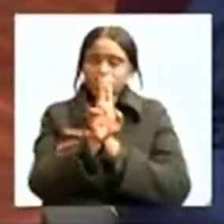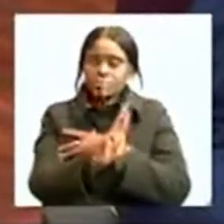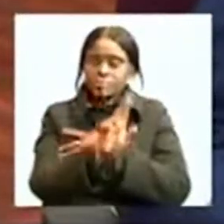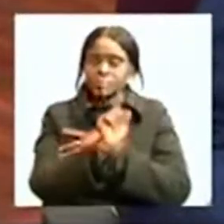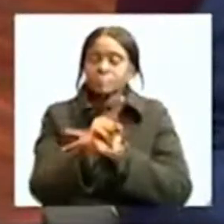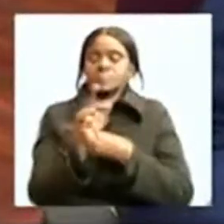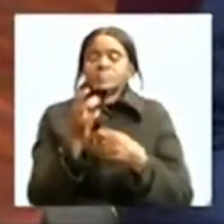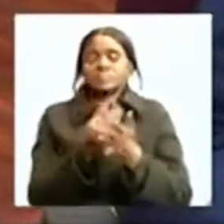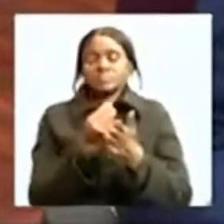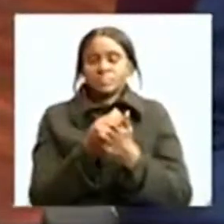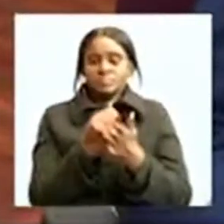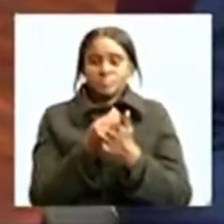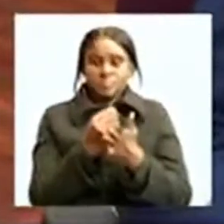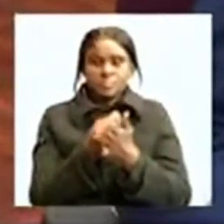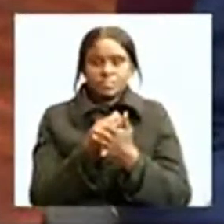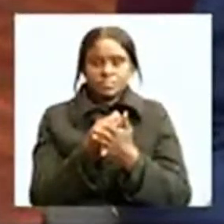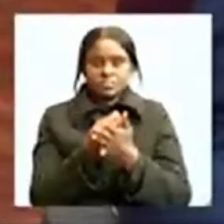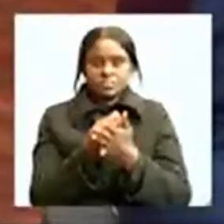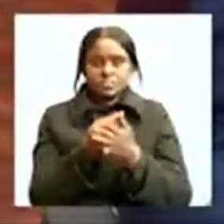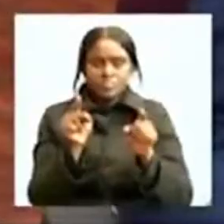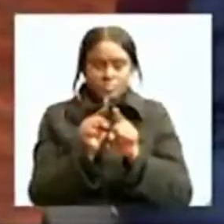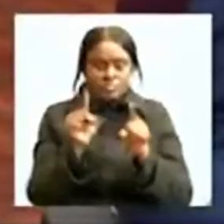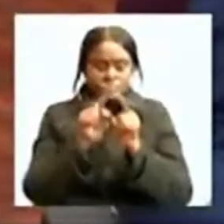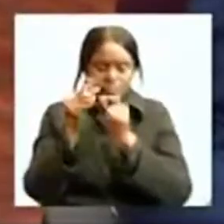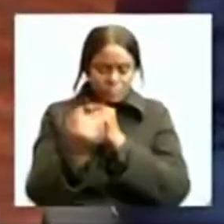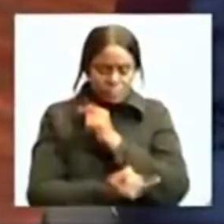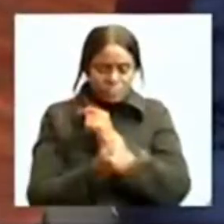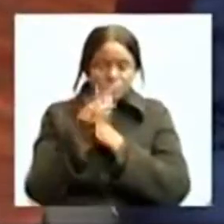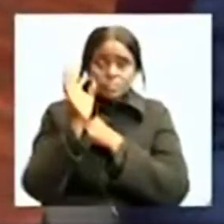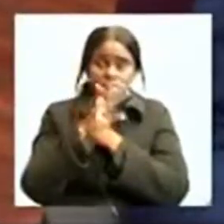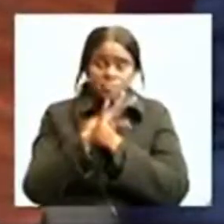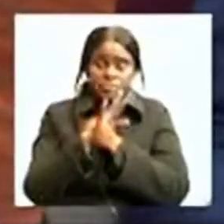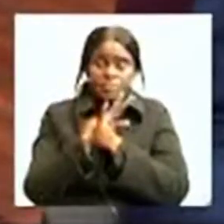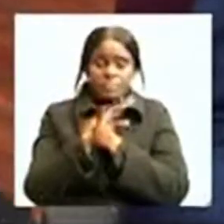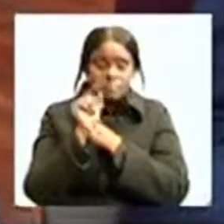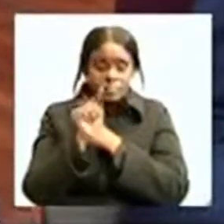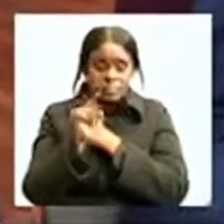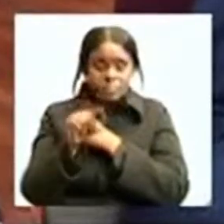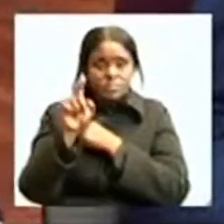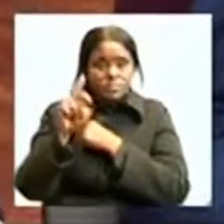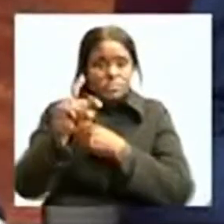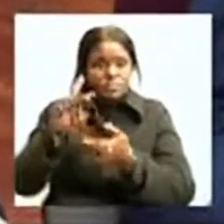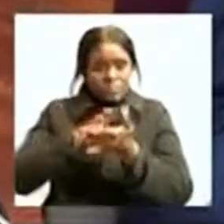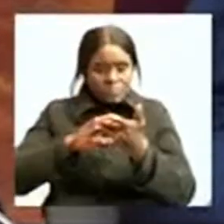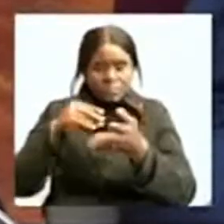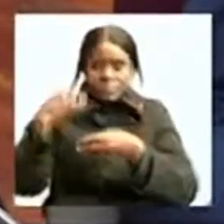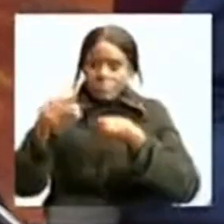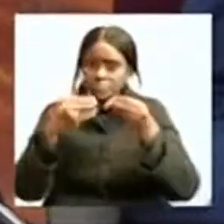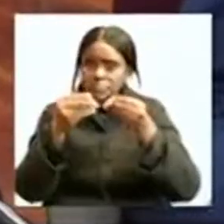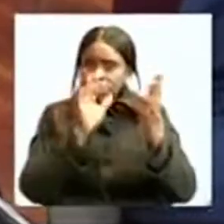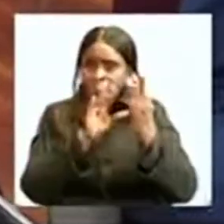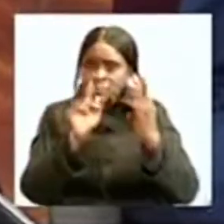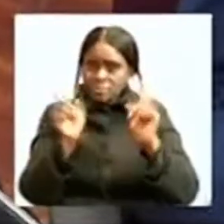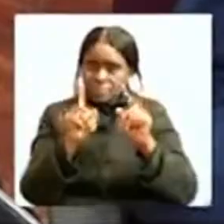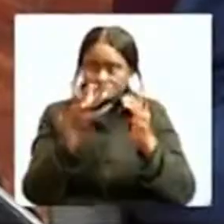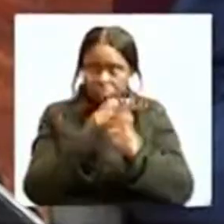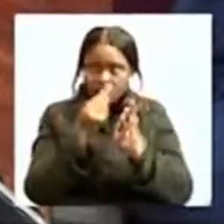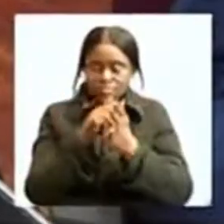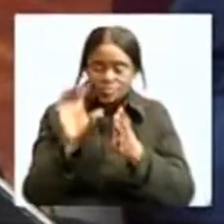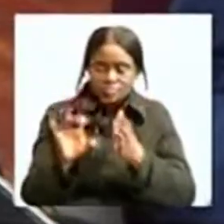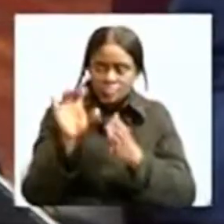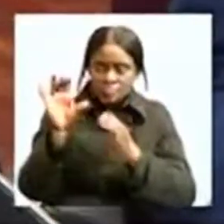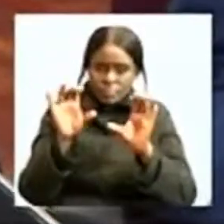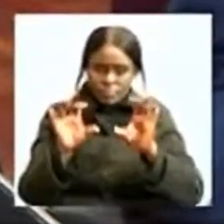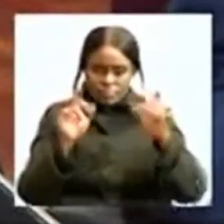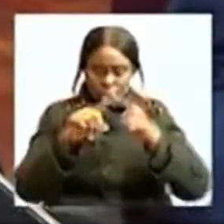the funds. The introduction of a need-based disbursement approach, where funds are allocated to